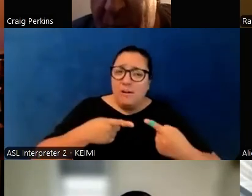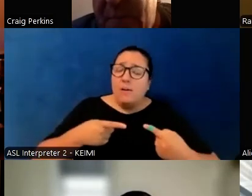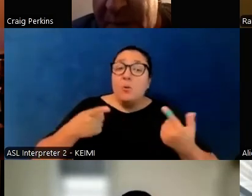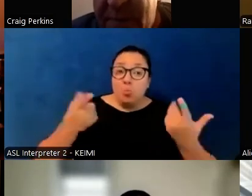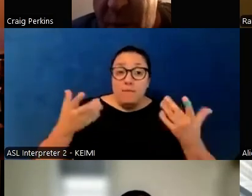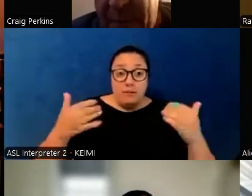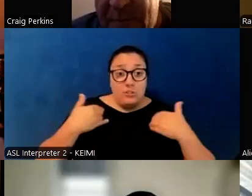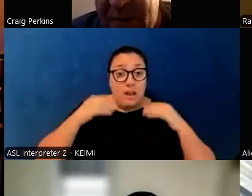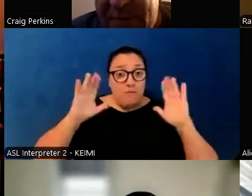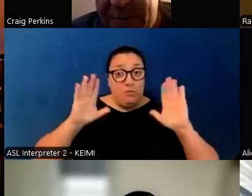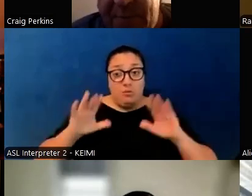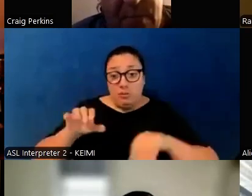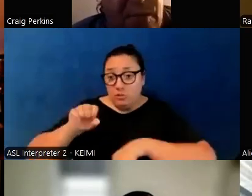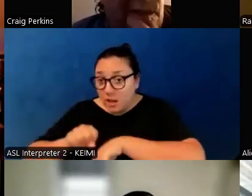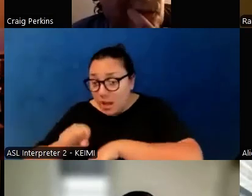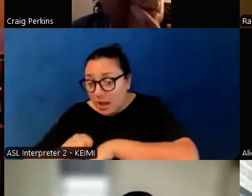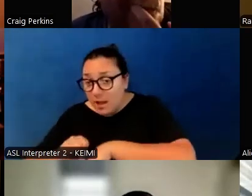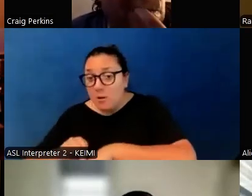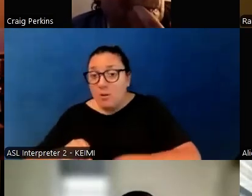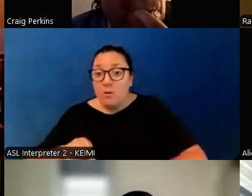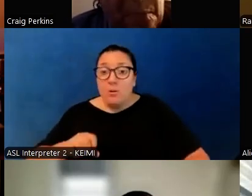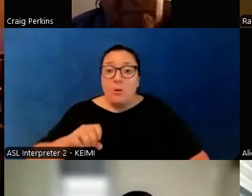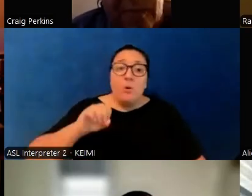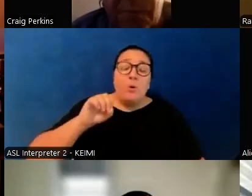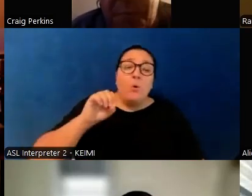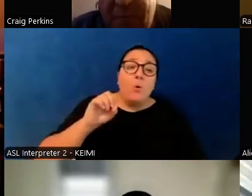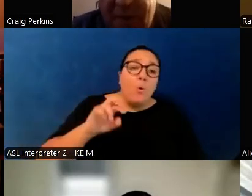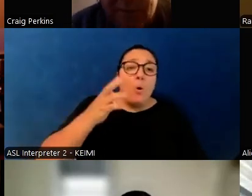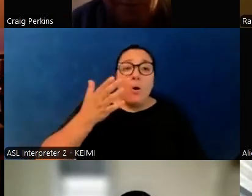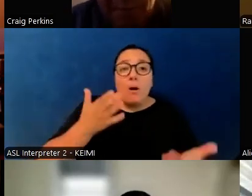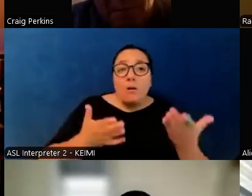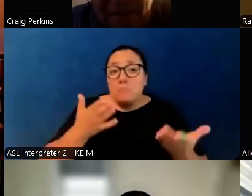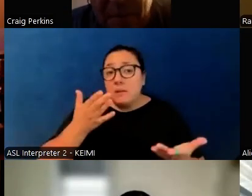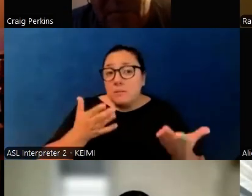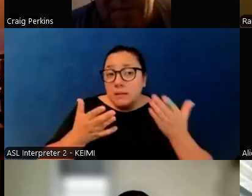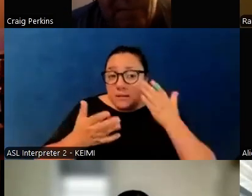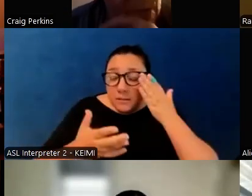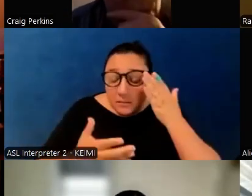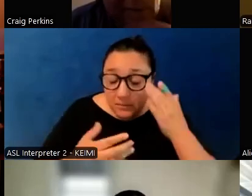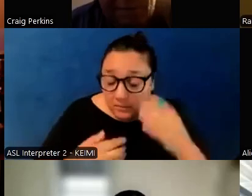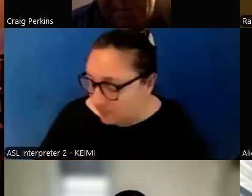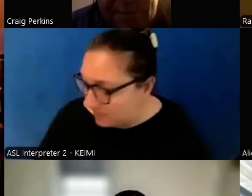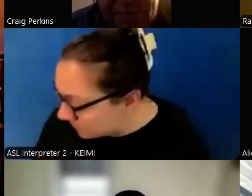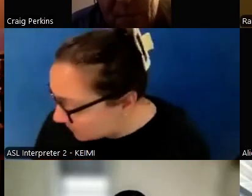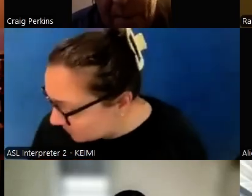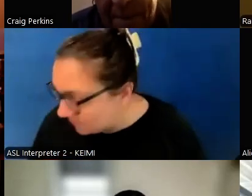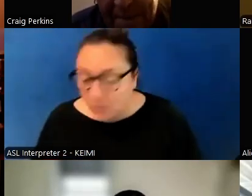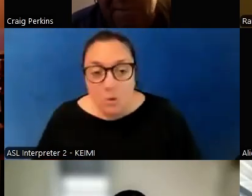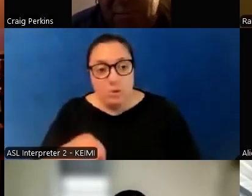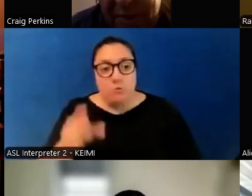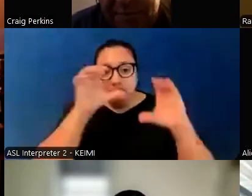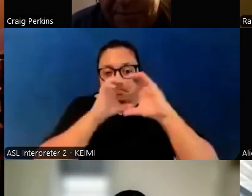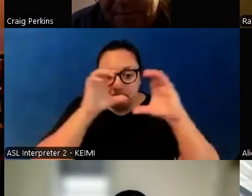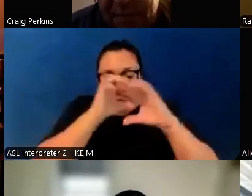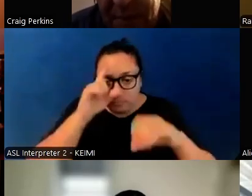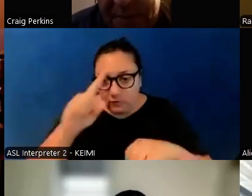job, or if you weren't a privileged child, you're probably securing a few jobs, a couple of